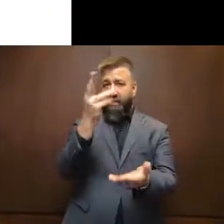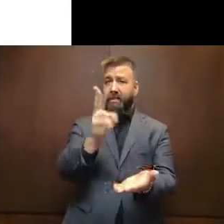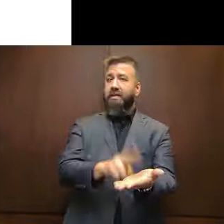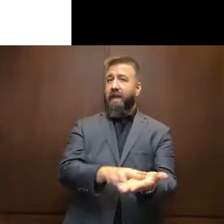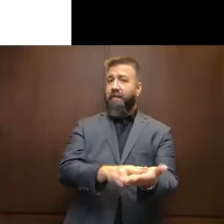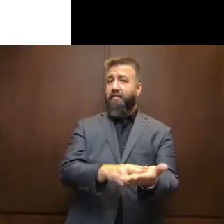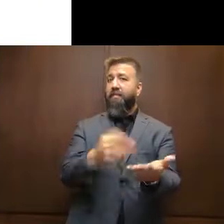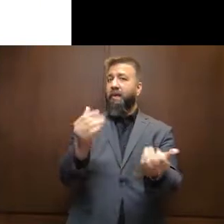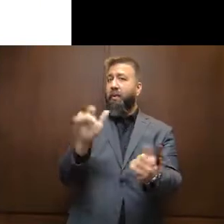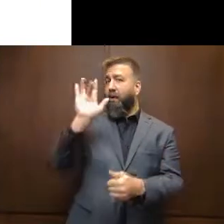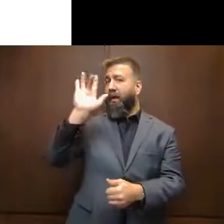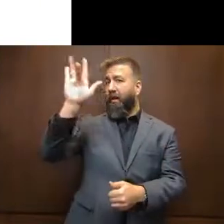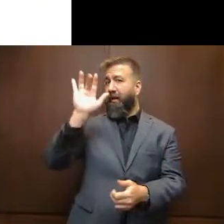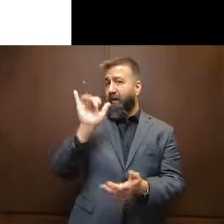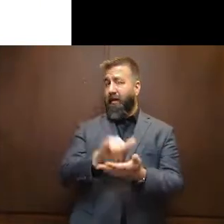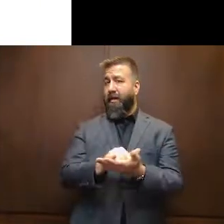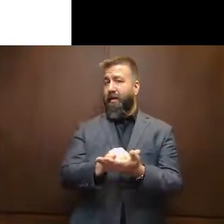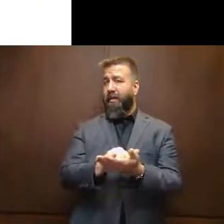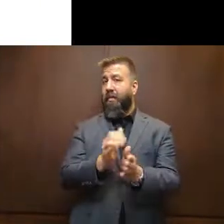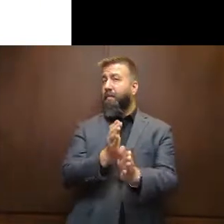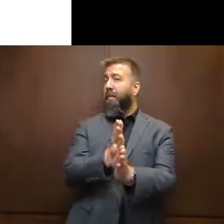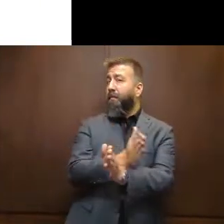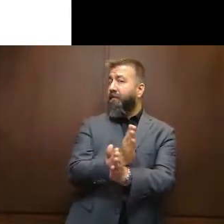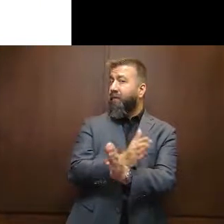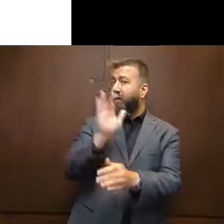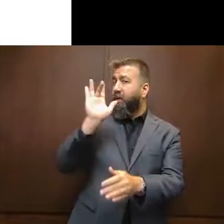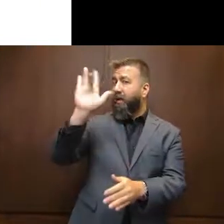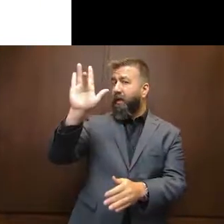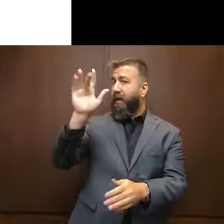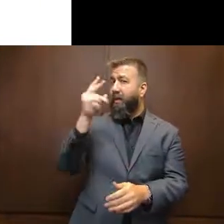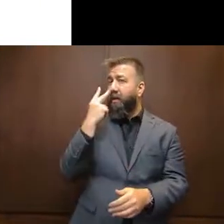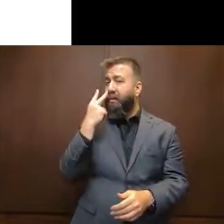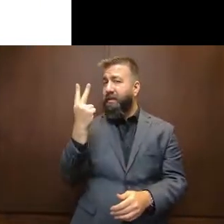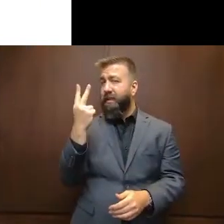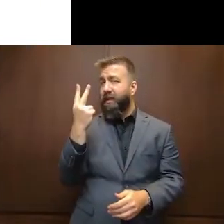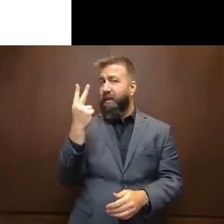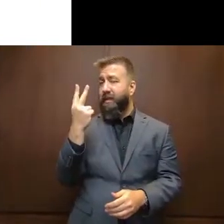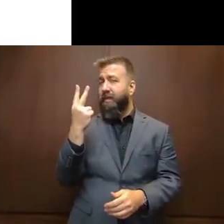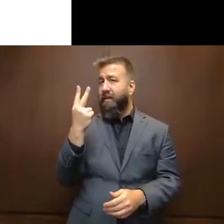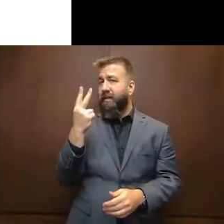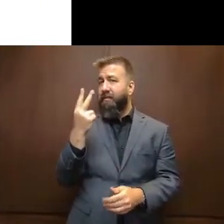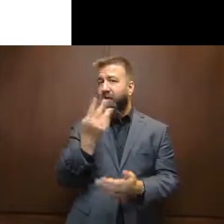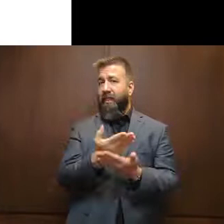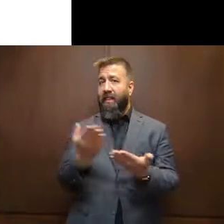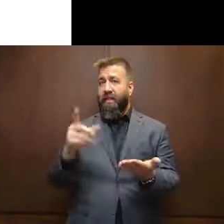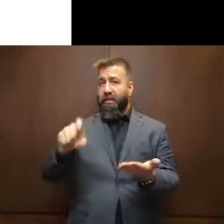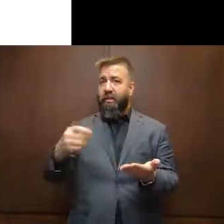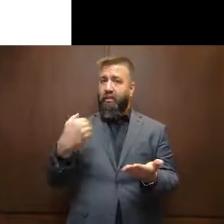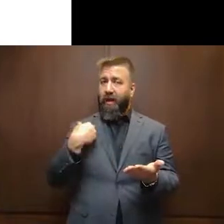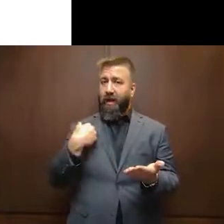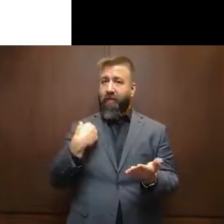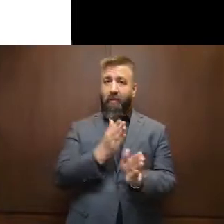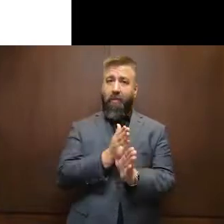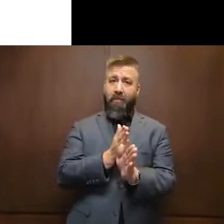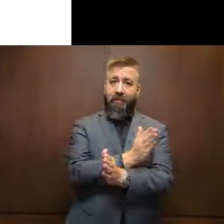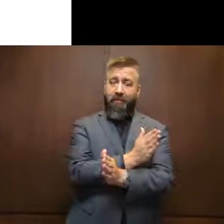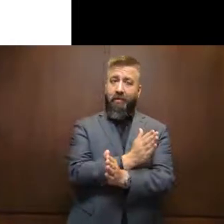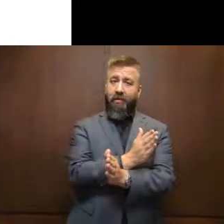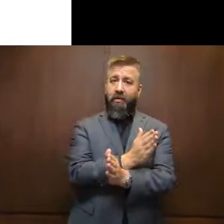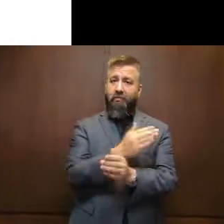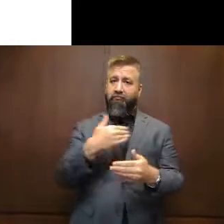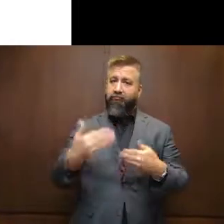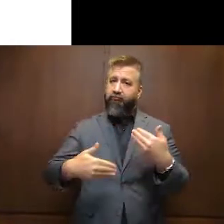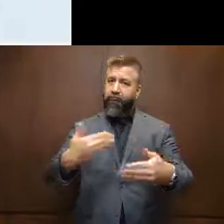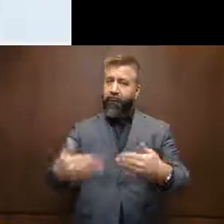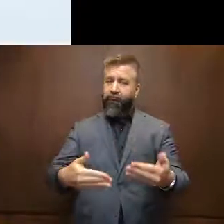click that link. Before you click the link for the survey, you will see the items that you need to have before you get started